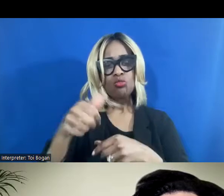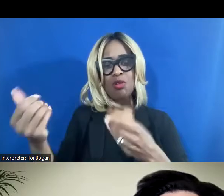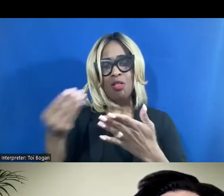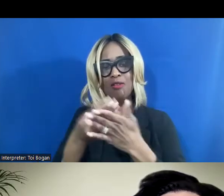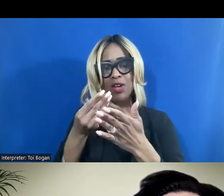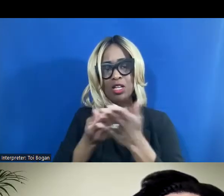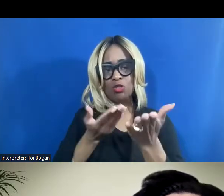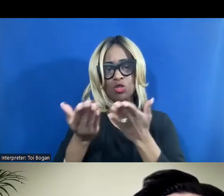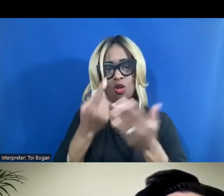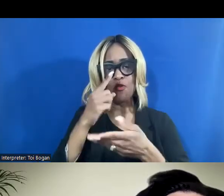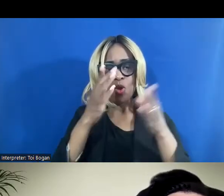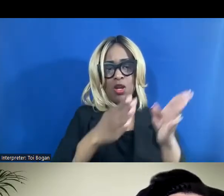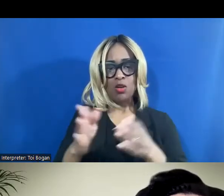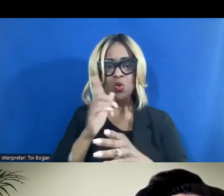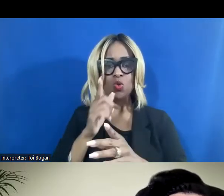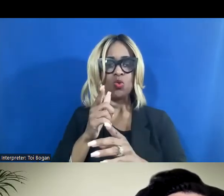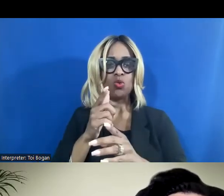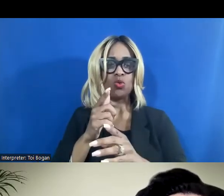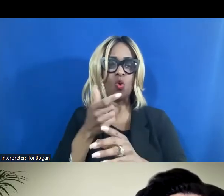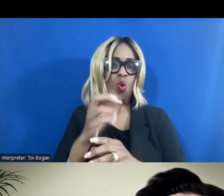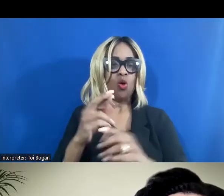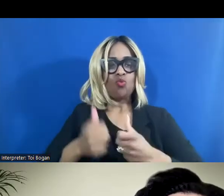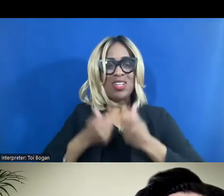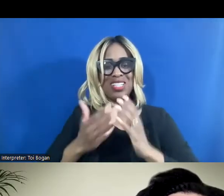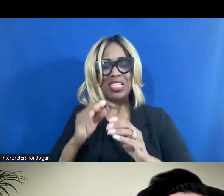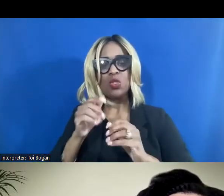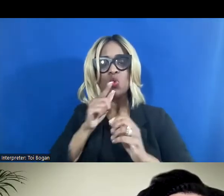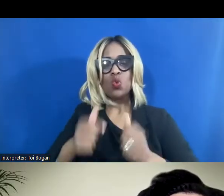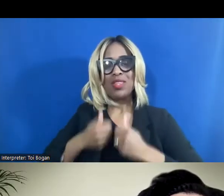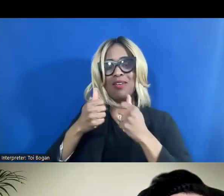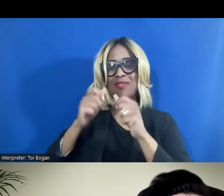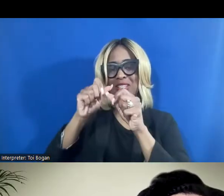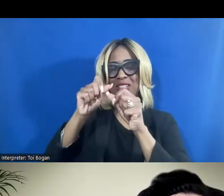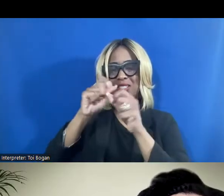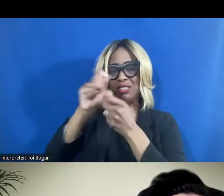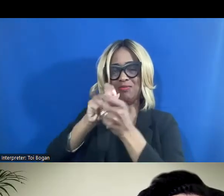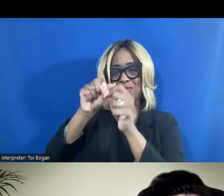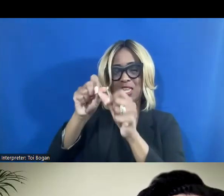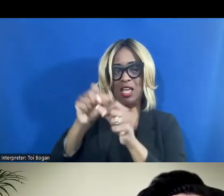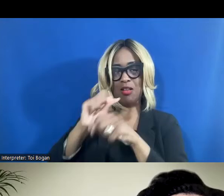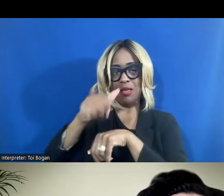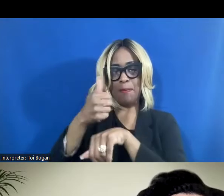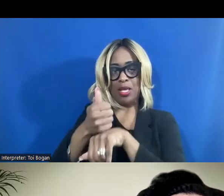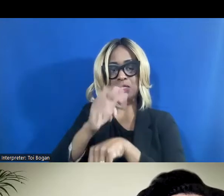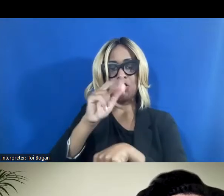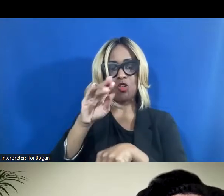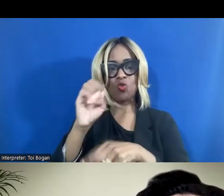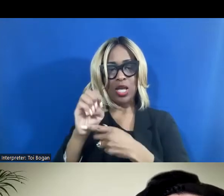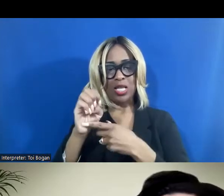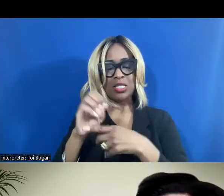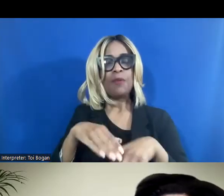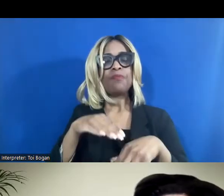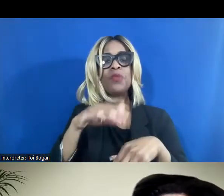services for individuals or residents of certain areas on race or ethnicity.